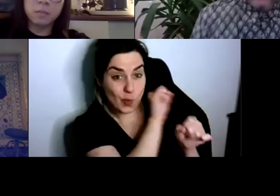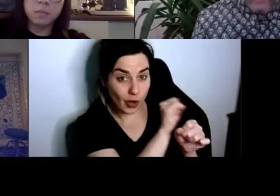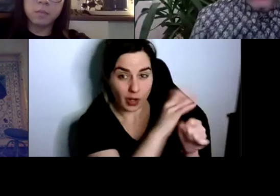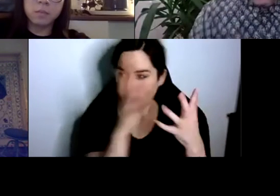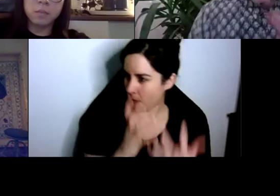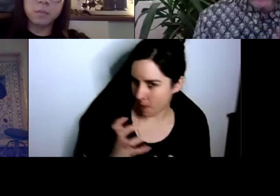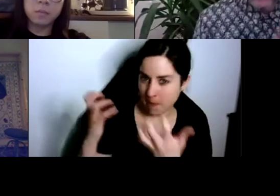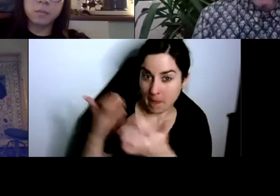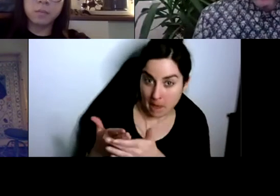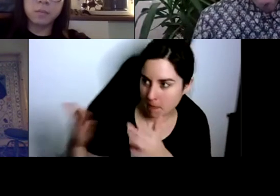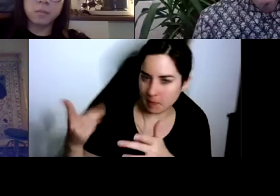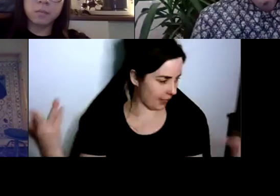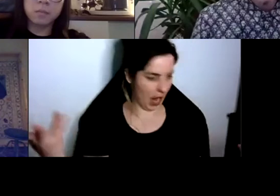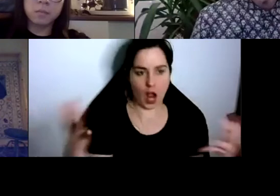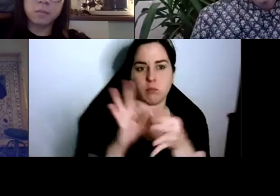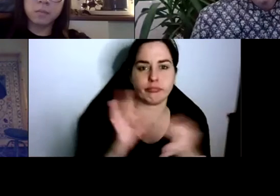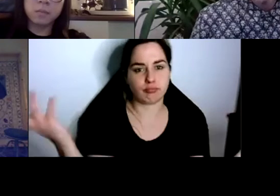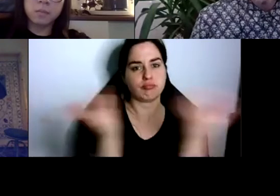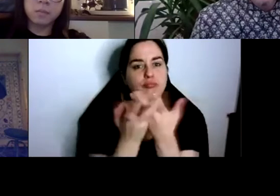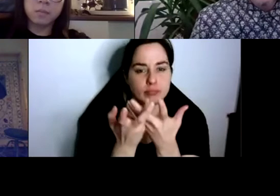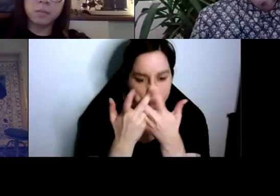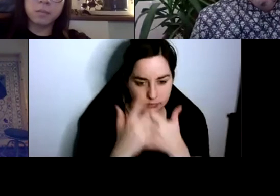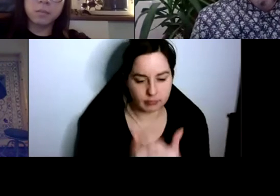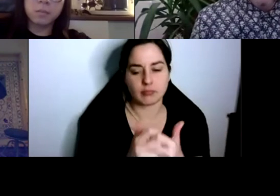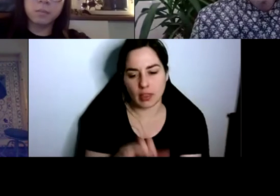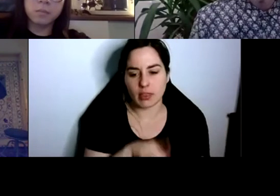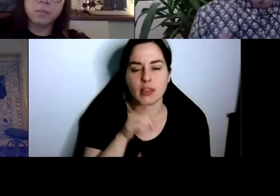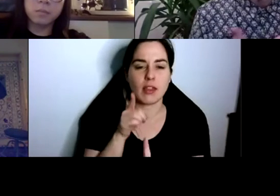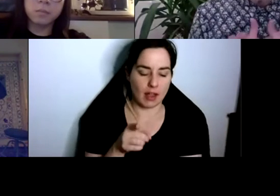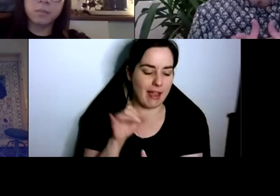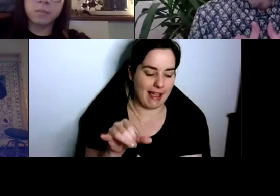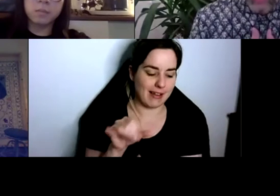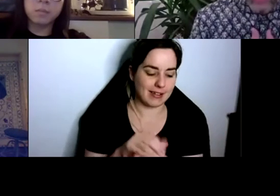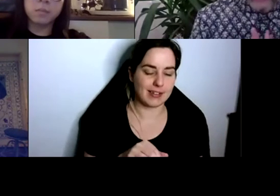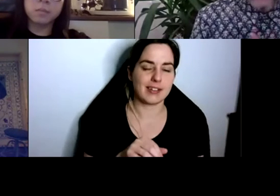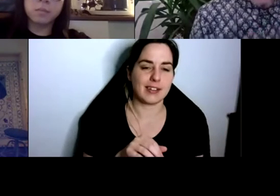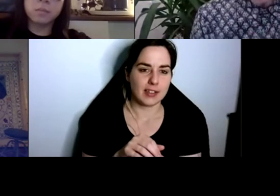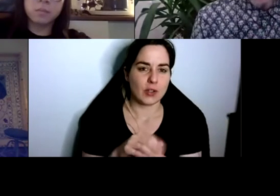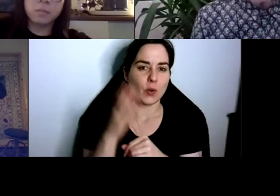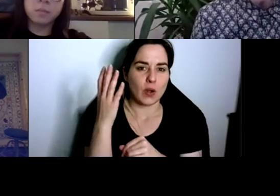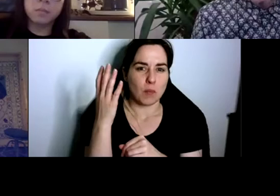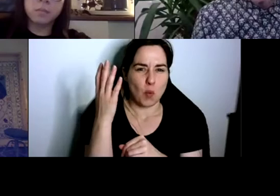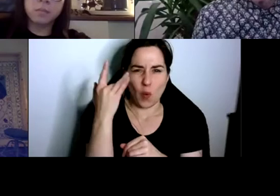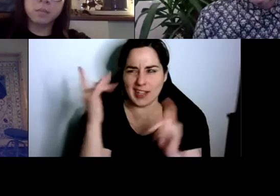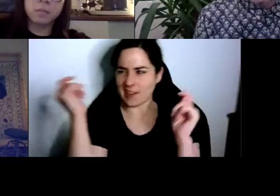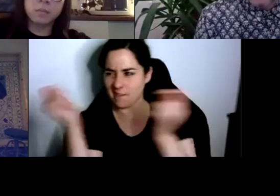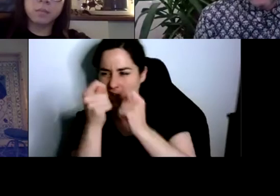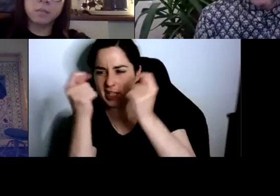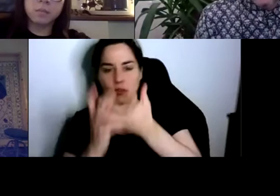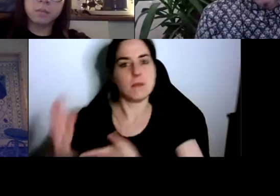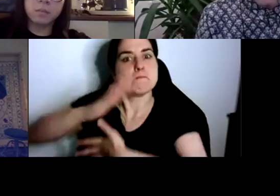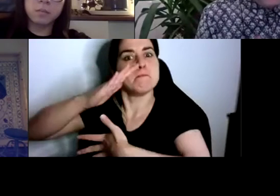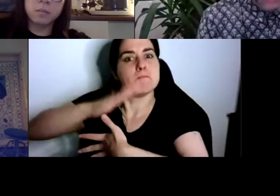to engage, right? To engage. But why is the festival any more important than the art, right? And I think that's what